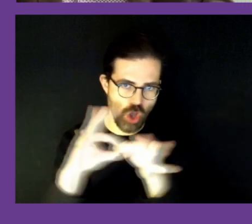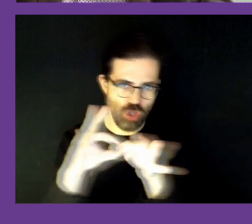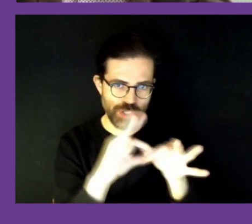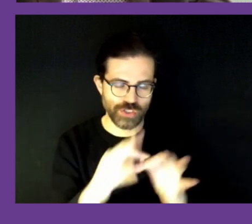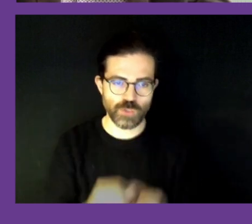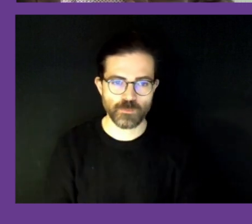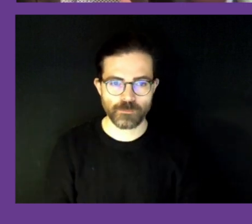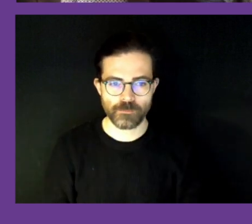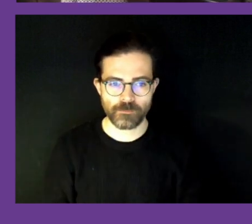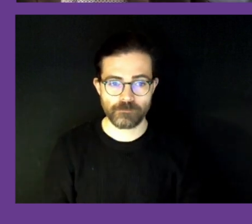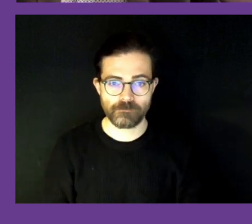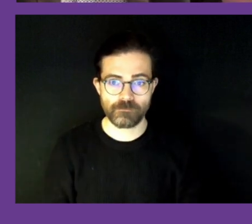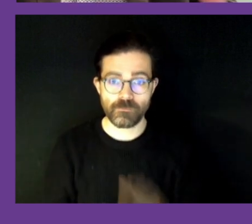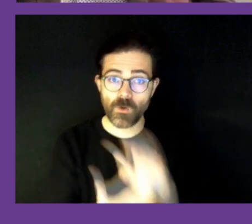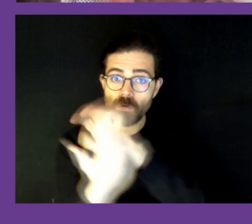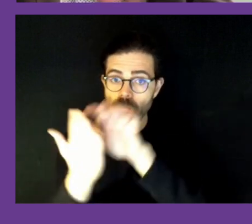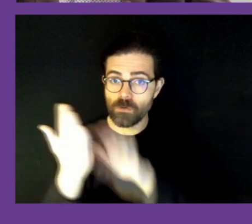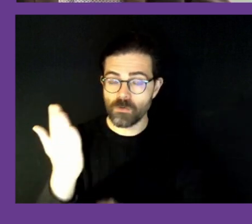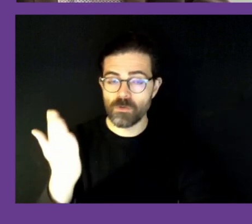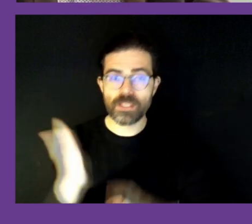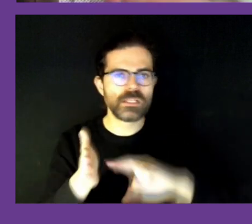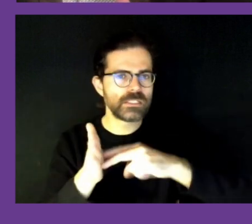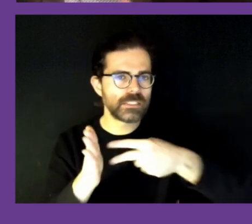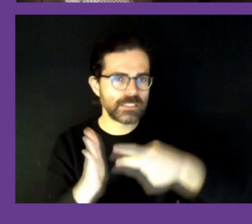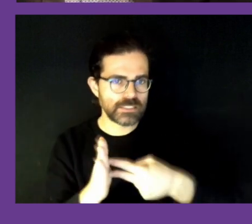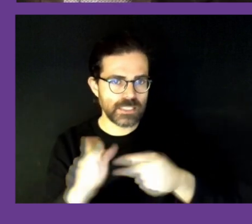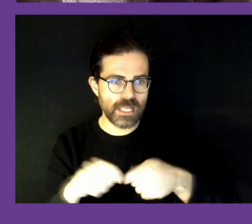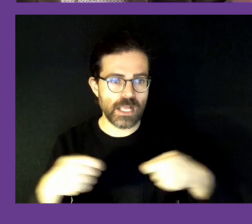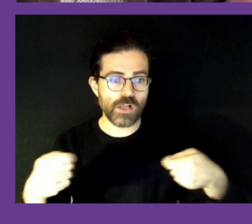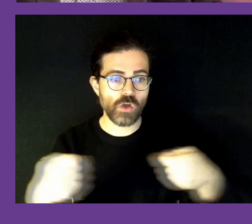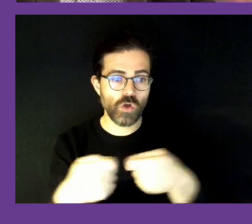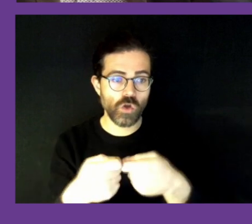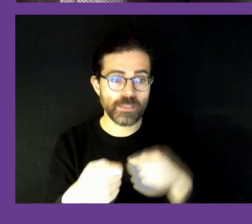by Central Engineering Technical Committee 12 on Design for All.